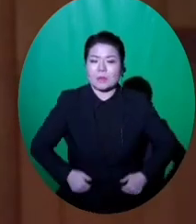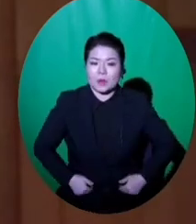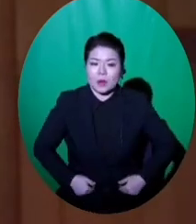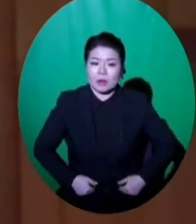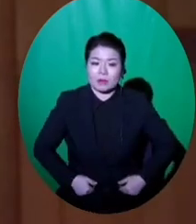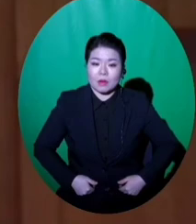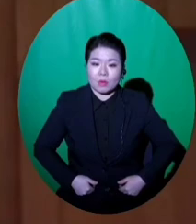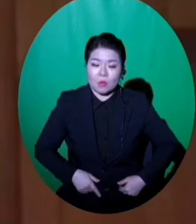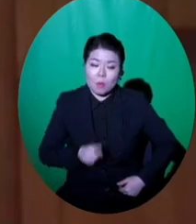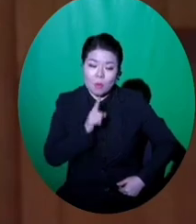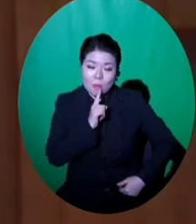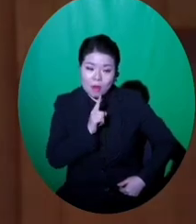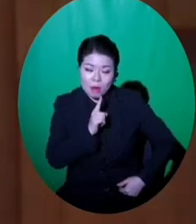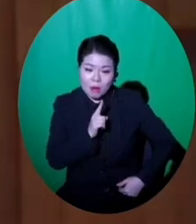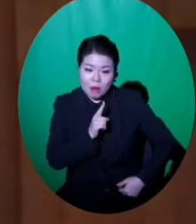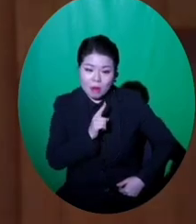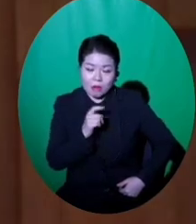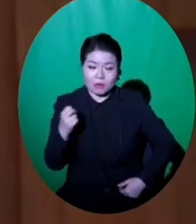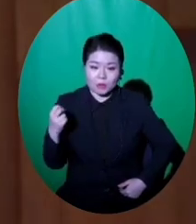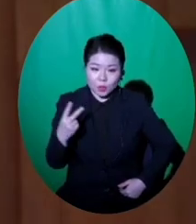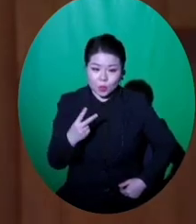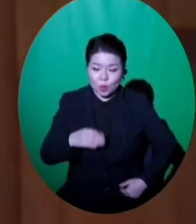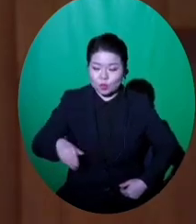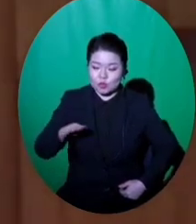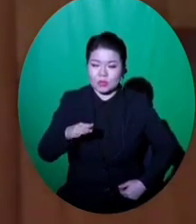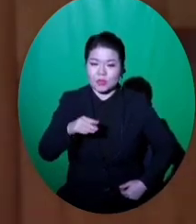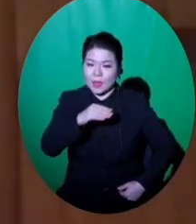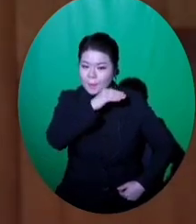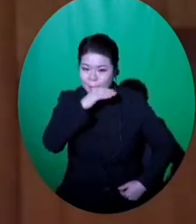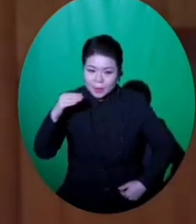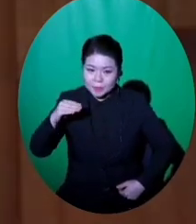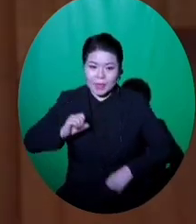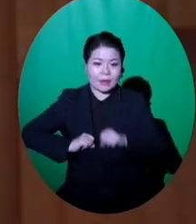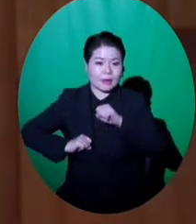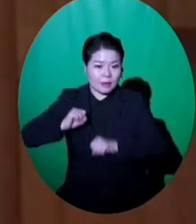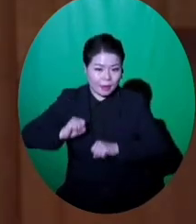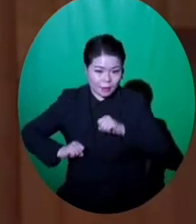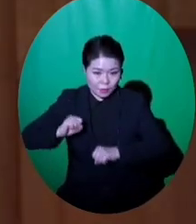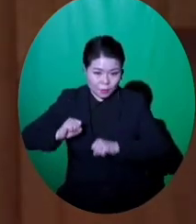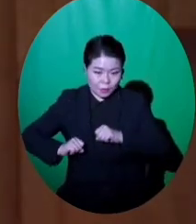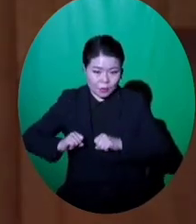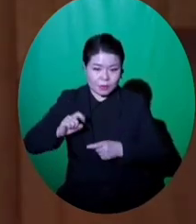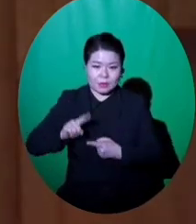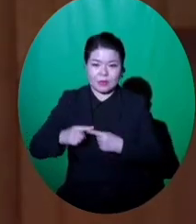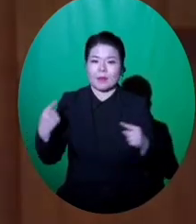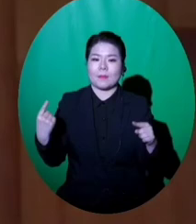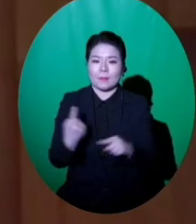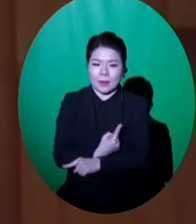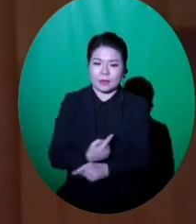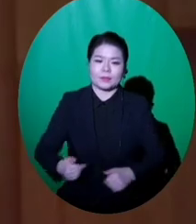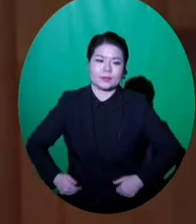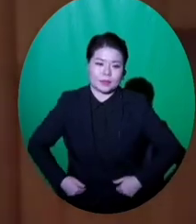how we should behave, which also links to Joan's concept of wealth care.